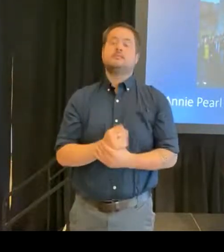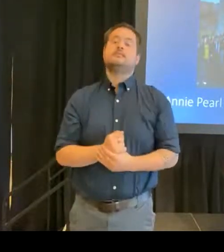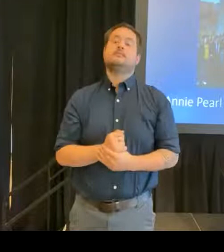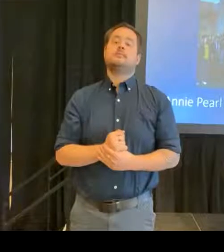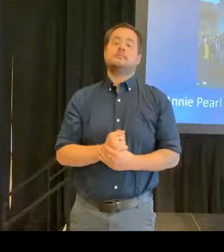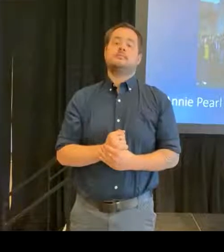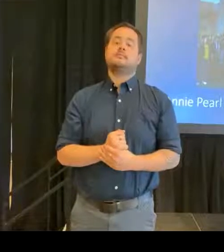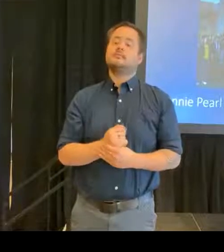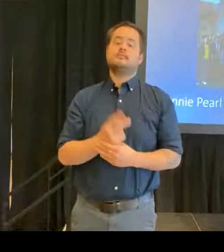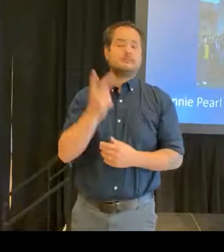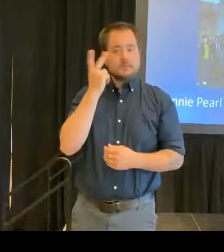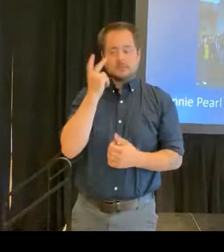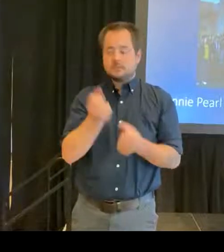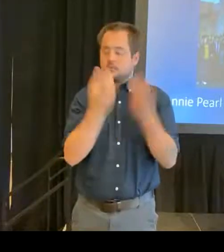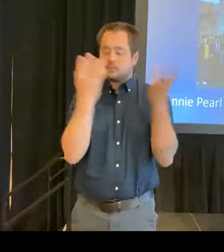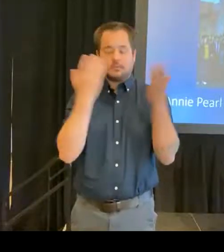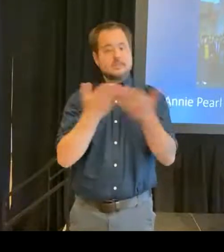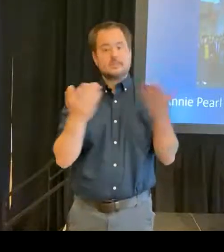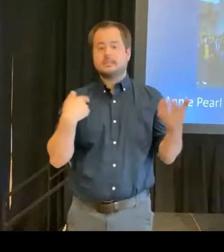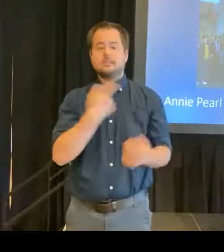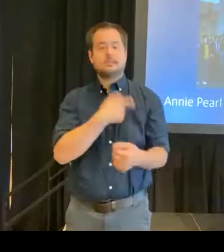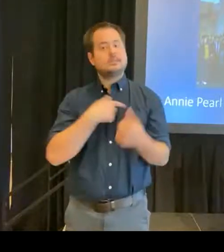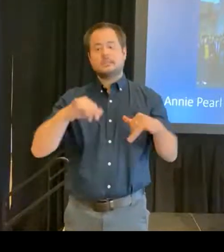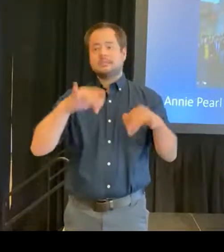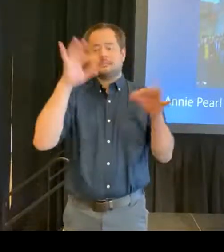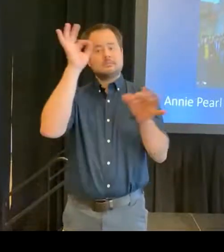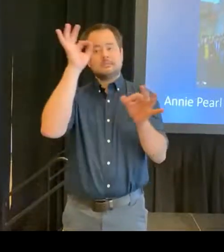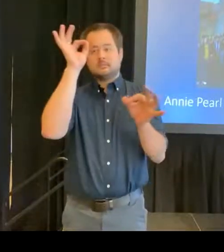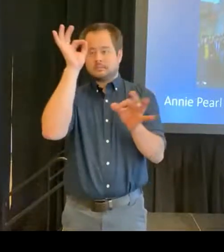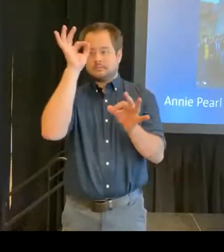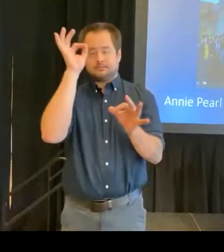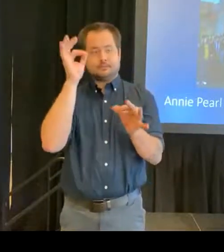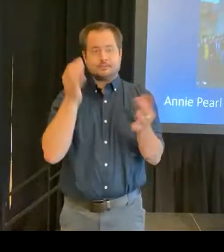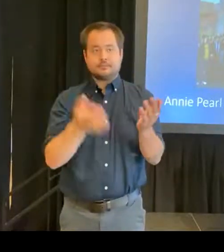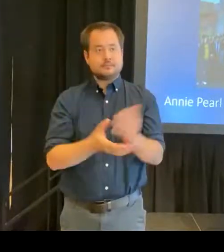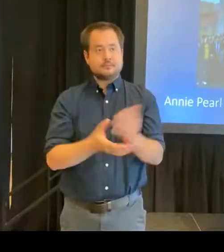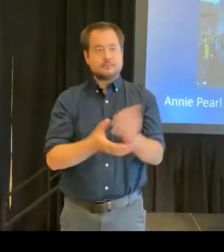there's so many things that we don't know.